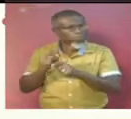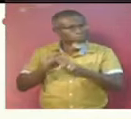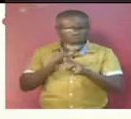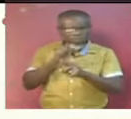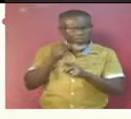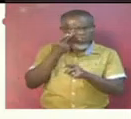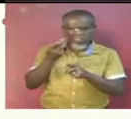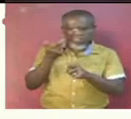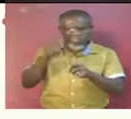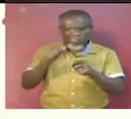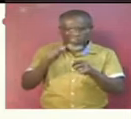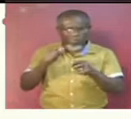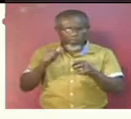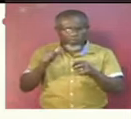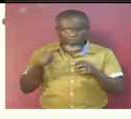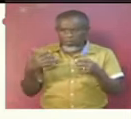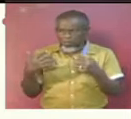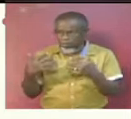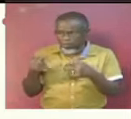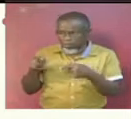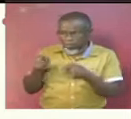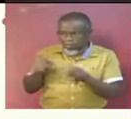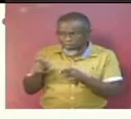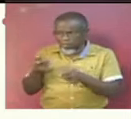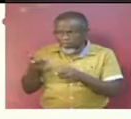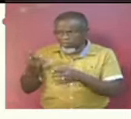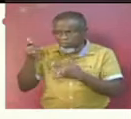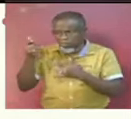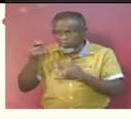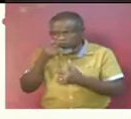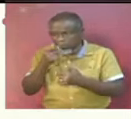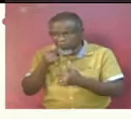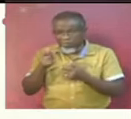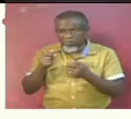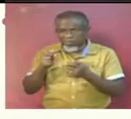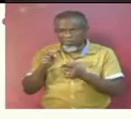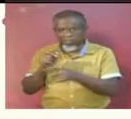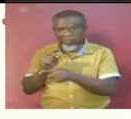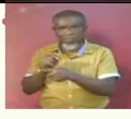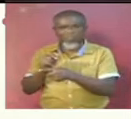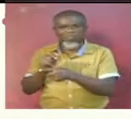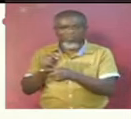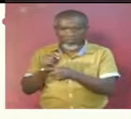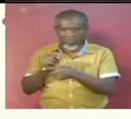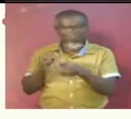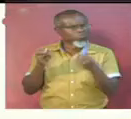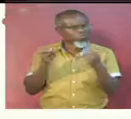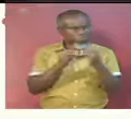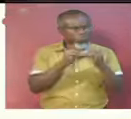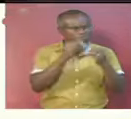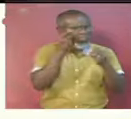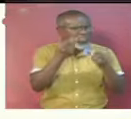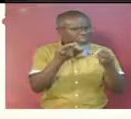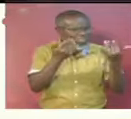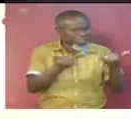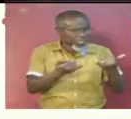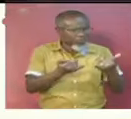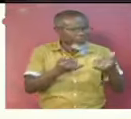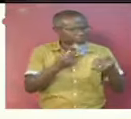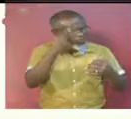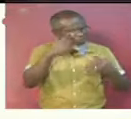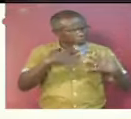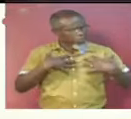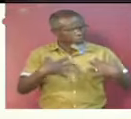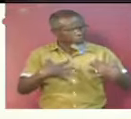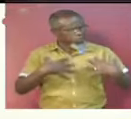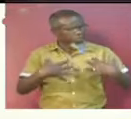change in the number of influenza-like illness outside of COVID. Most of what we're seeing from the respiratory perspective, from